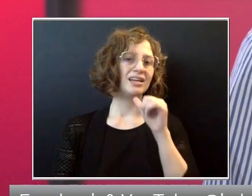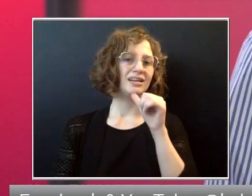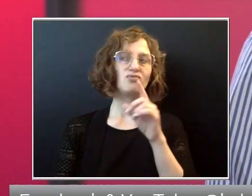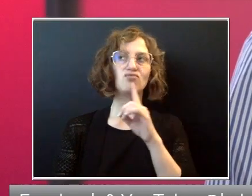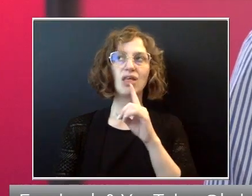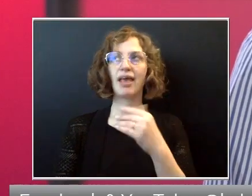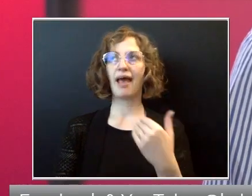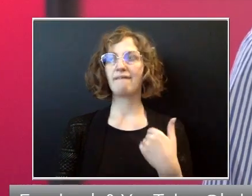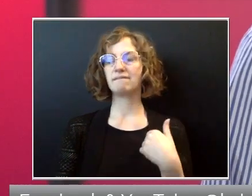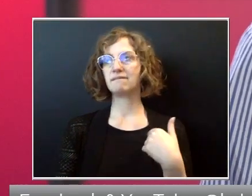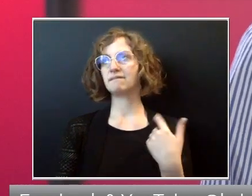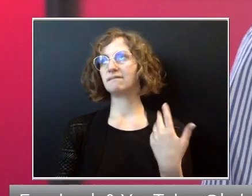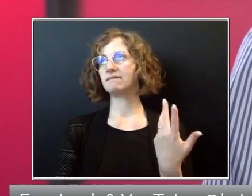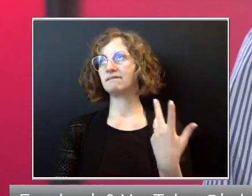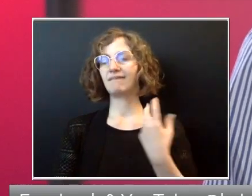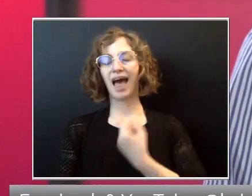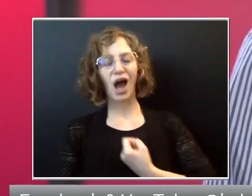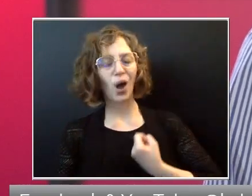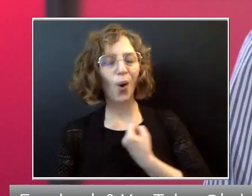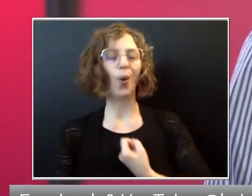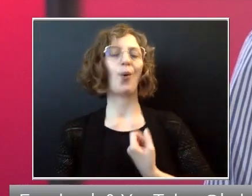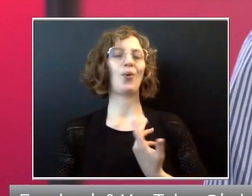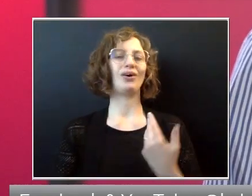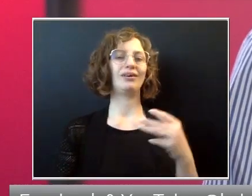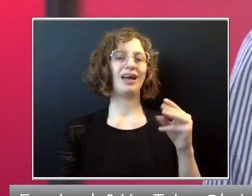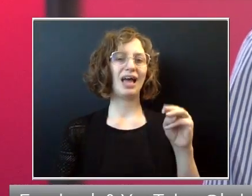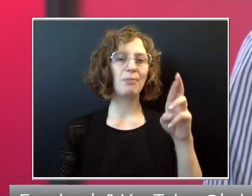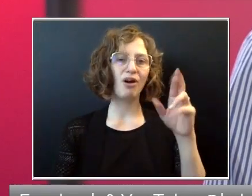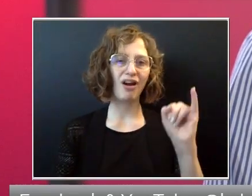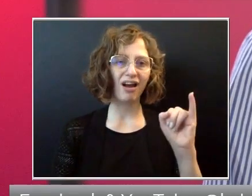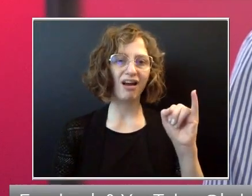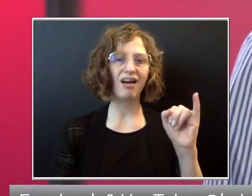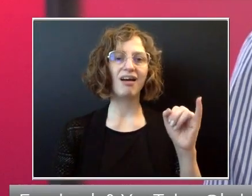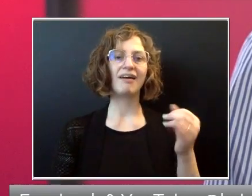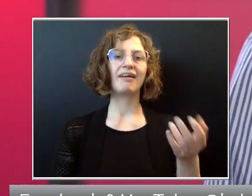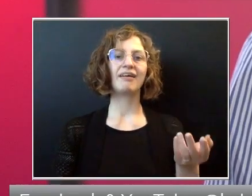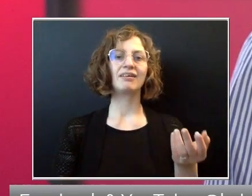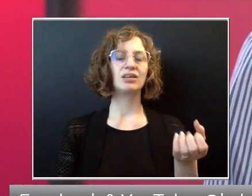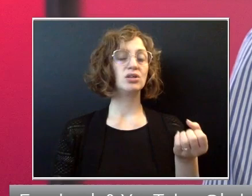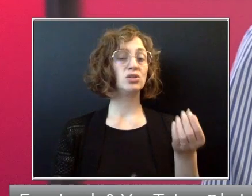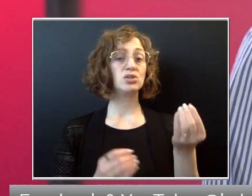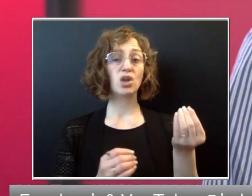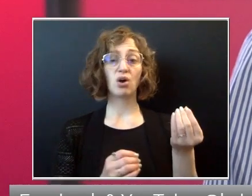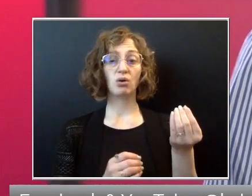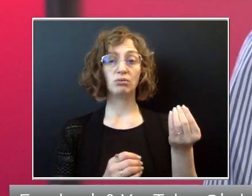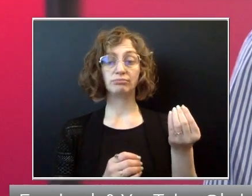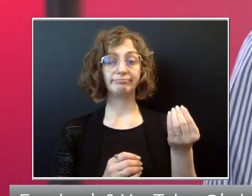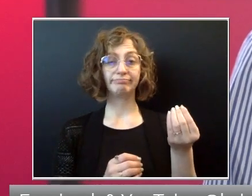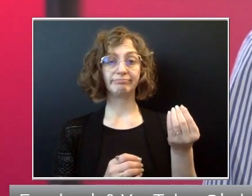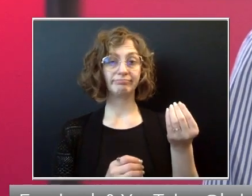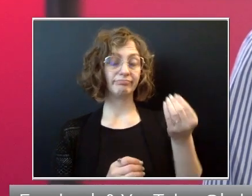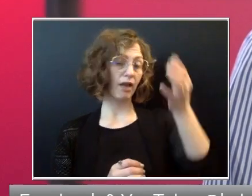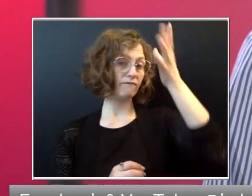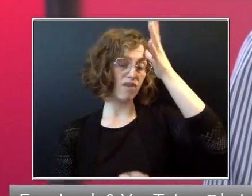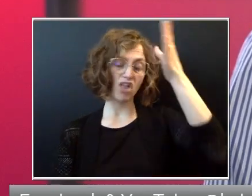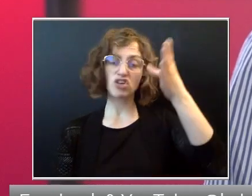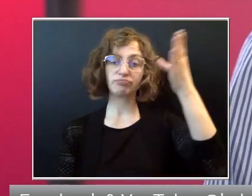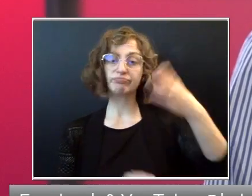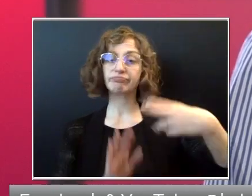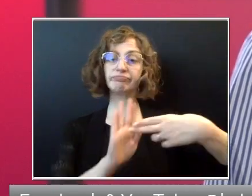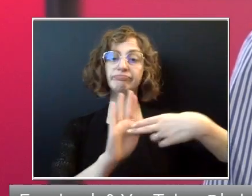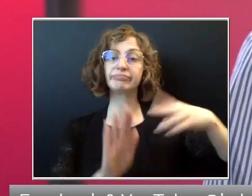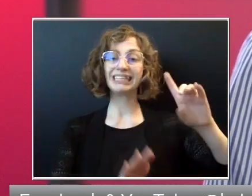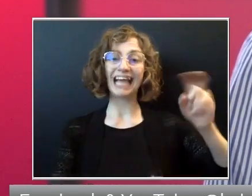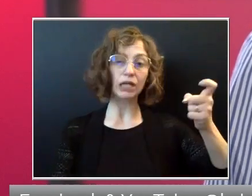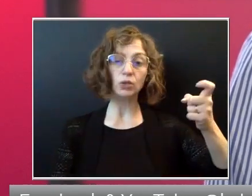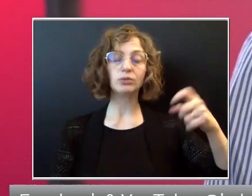echo and MRI. So he was not actually diagnosed with HCM. So he died suddenly, while